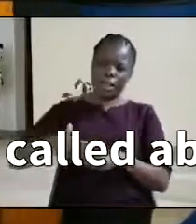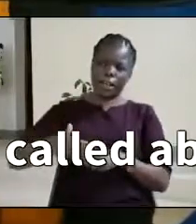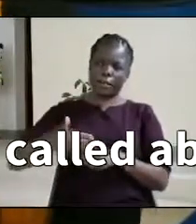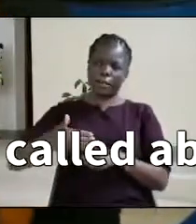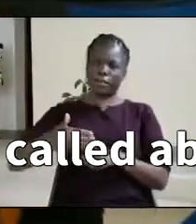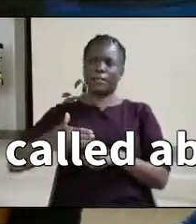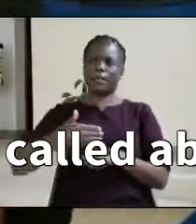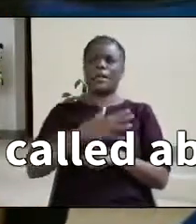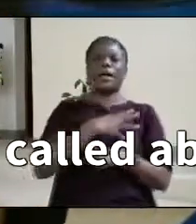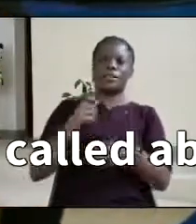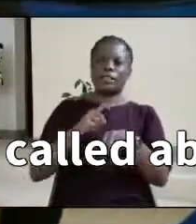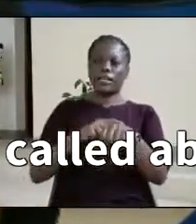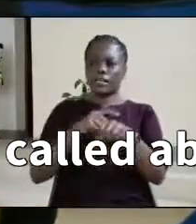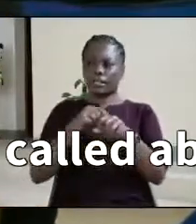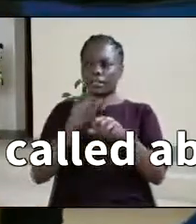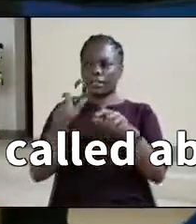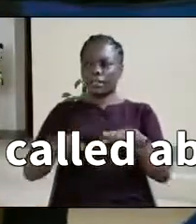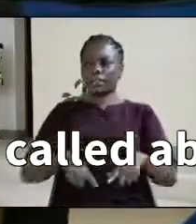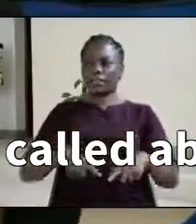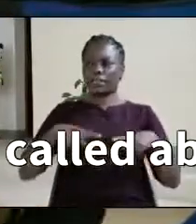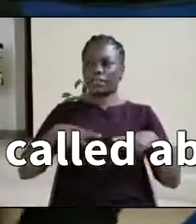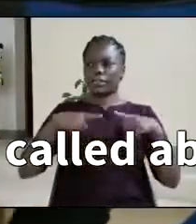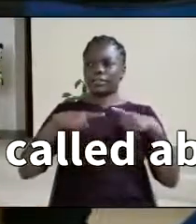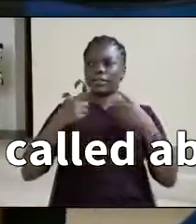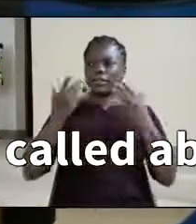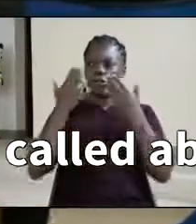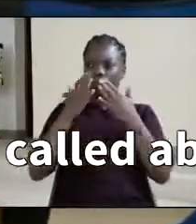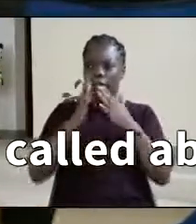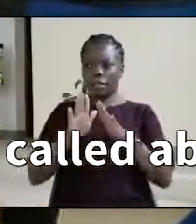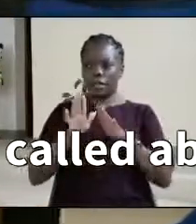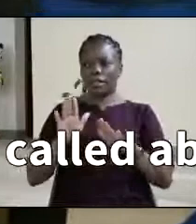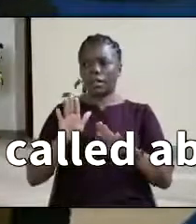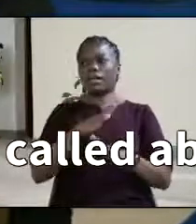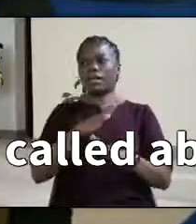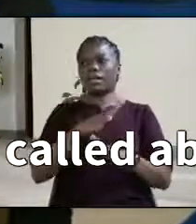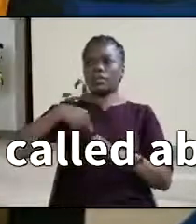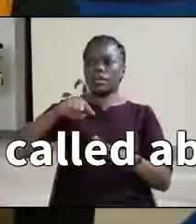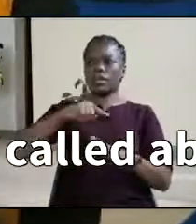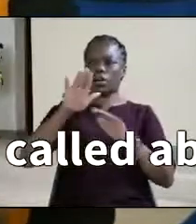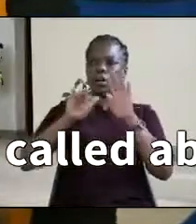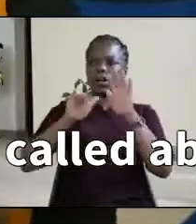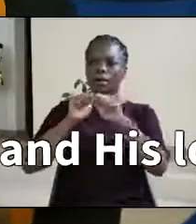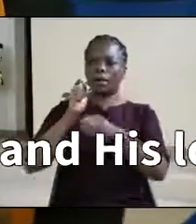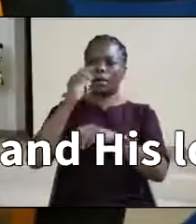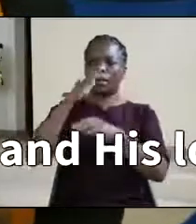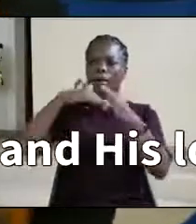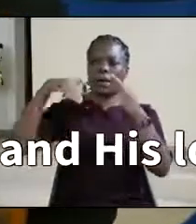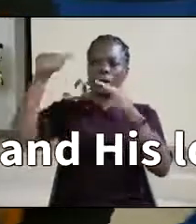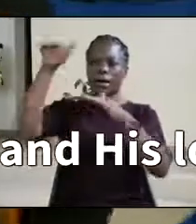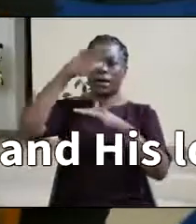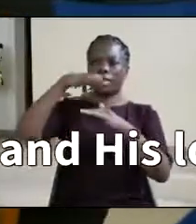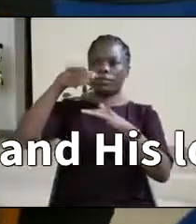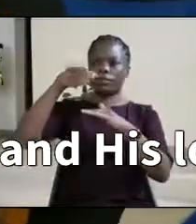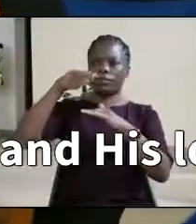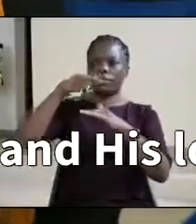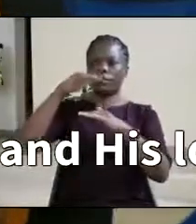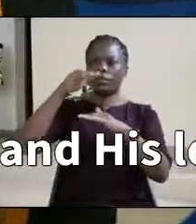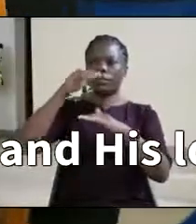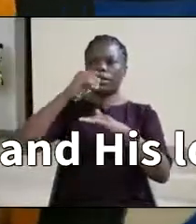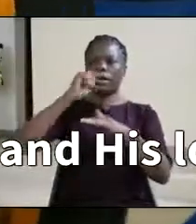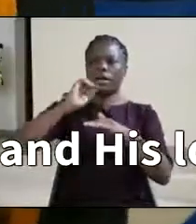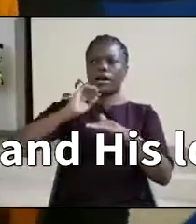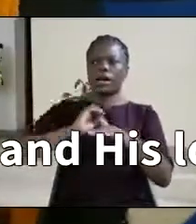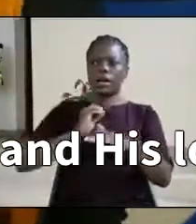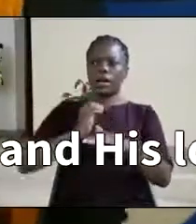day. And when this life is over, when we are called above, our soul shall